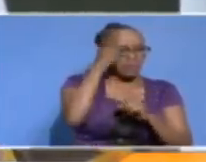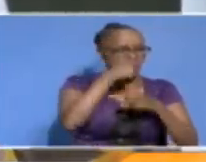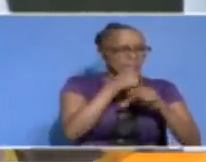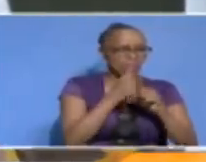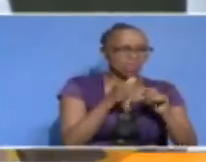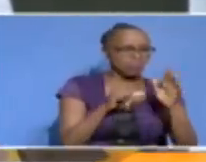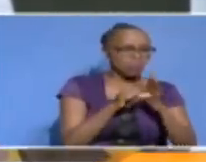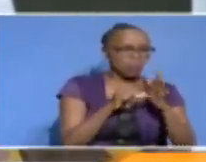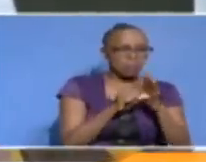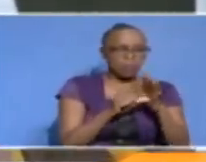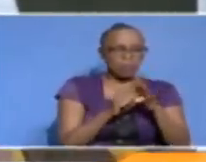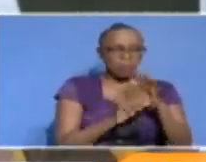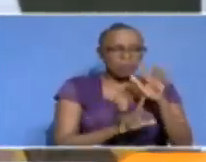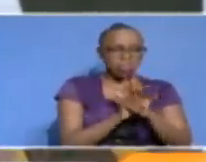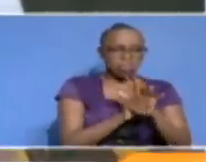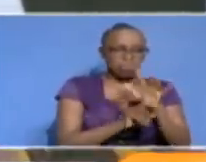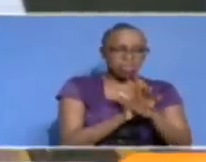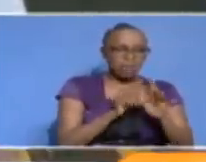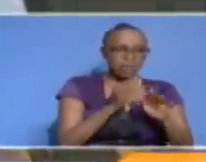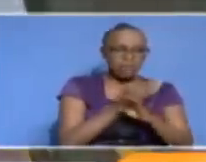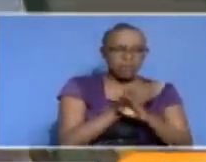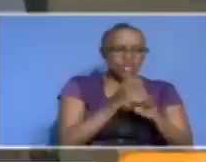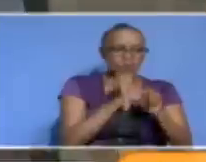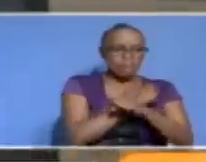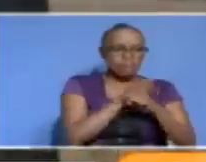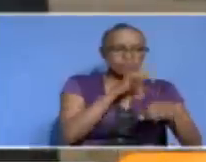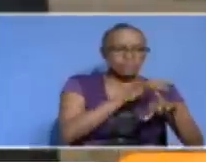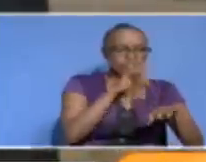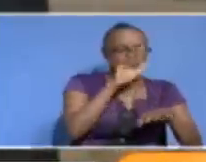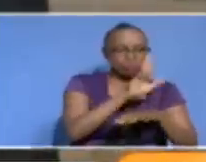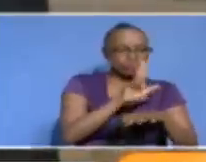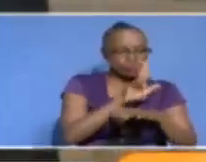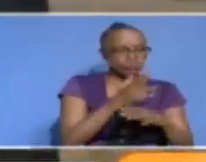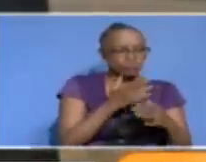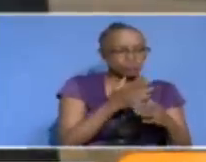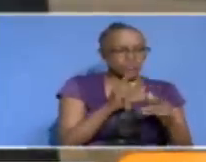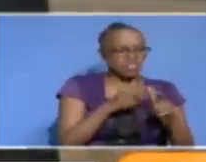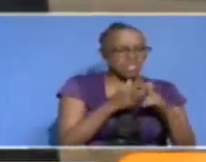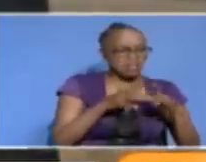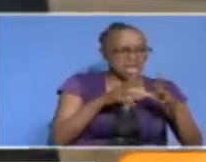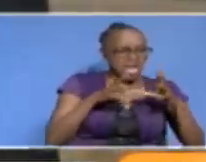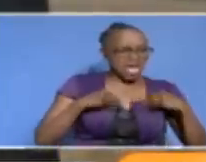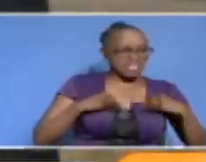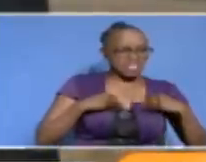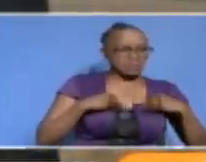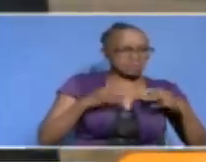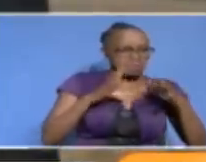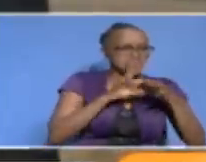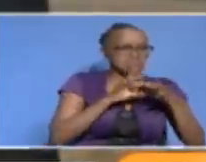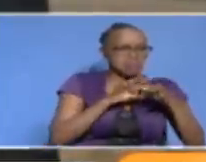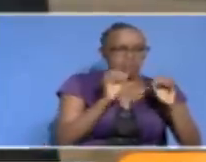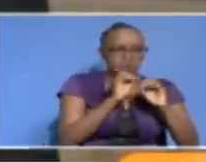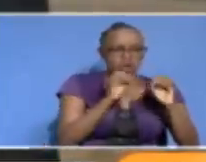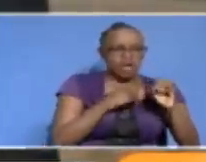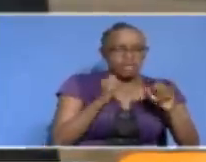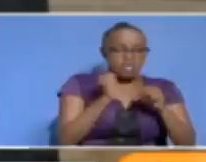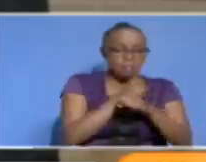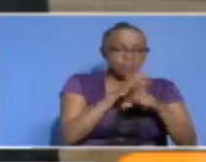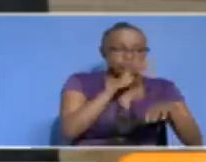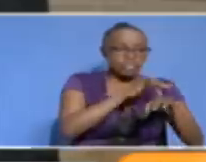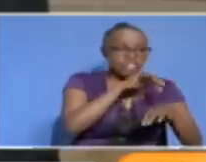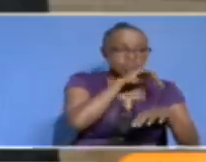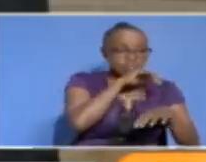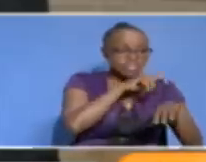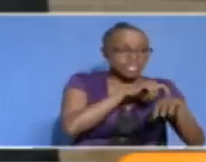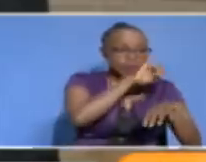ika shida. Yeah, I was loyal to my boss. There's no way you could touch Uhuru when I'm in the same podium with you. And there was no way you could touch Raila when